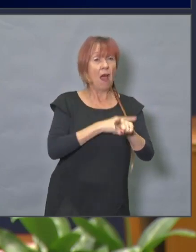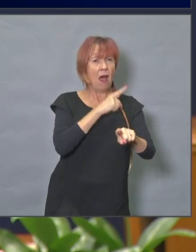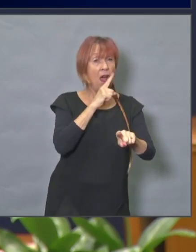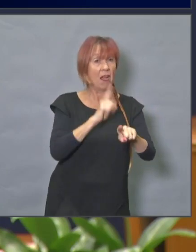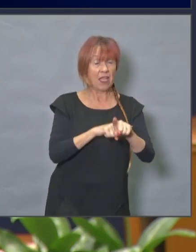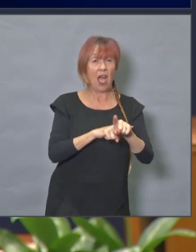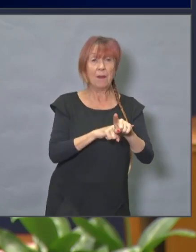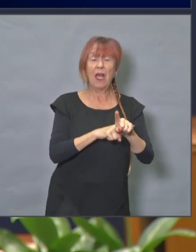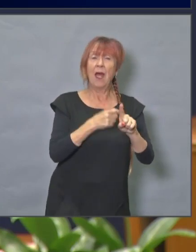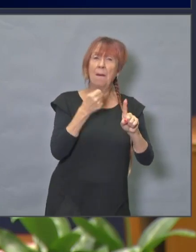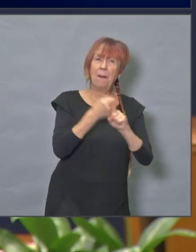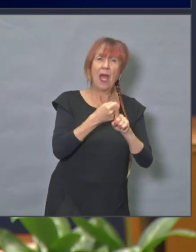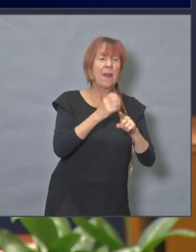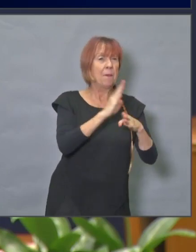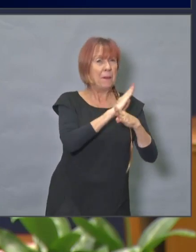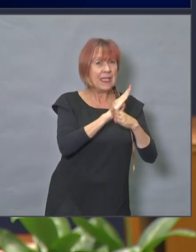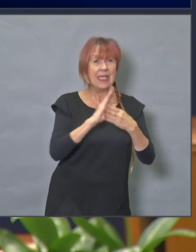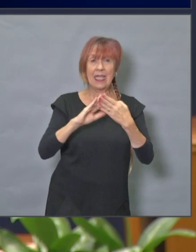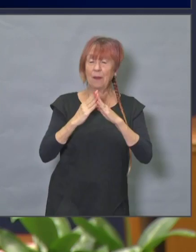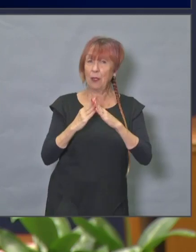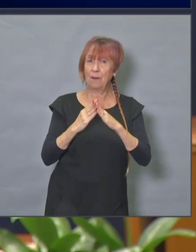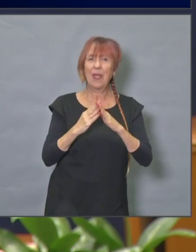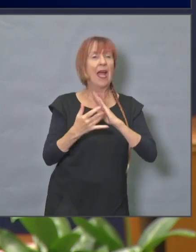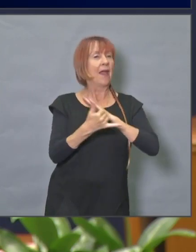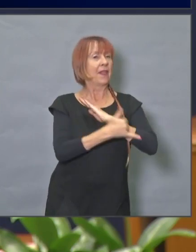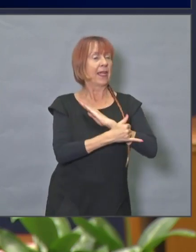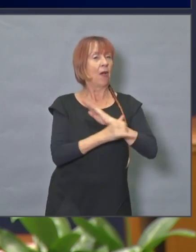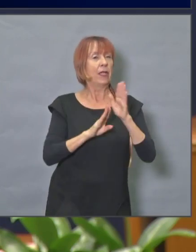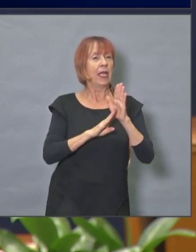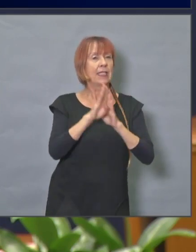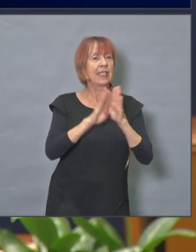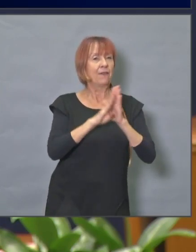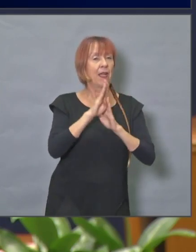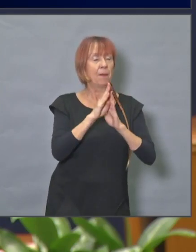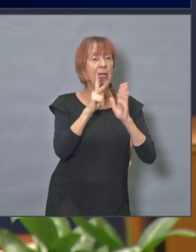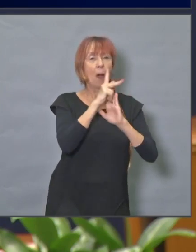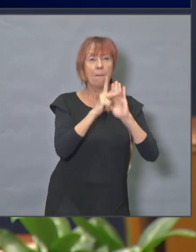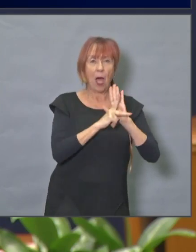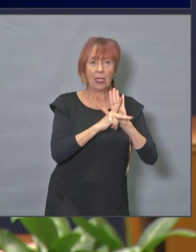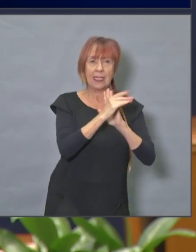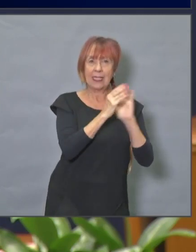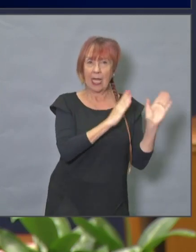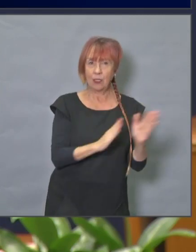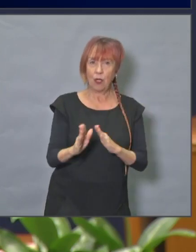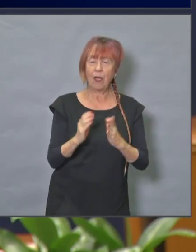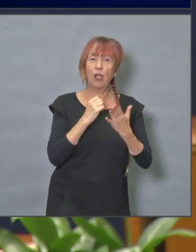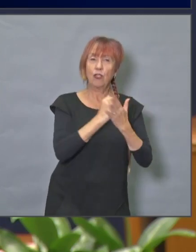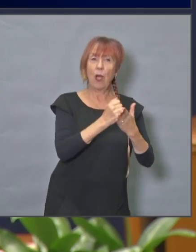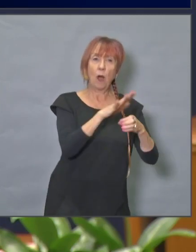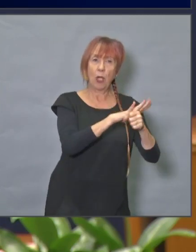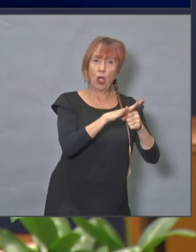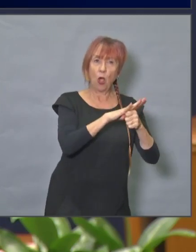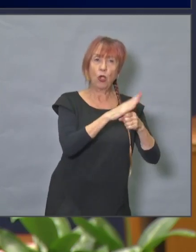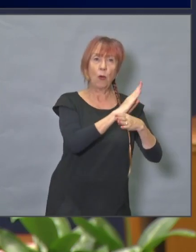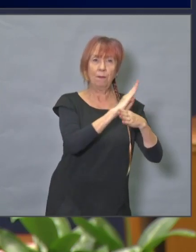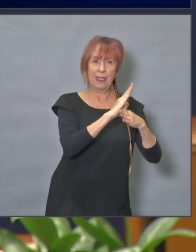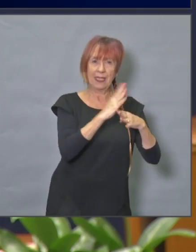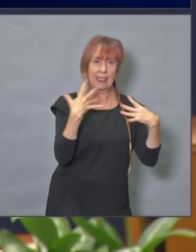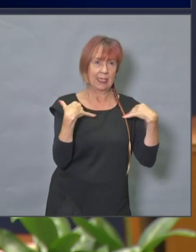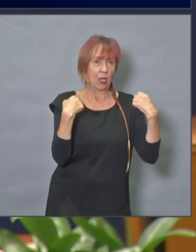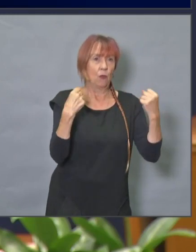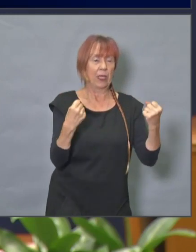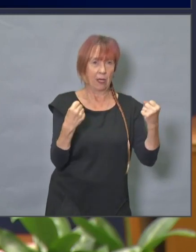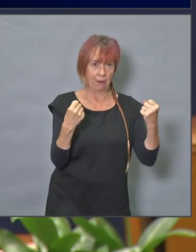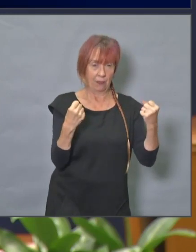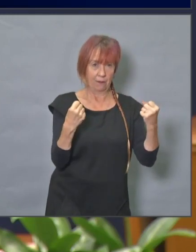businesses and our communities, the county is developing policies and strategies to help local businesses recover. The county